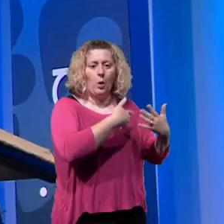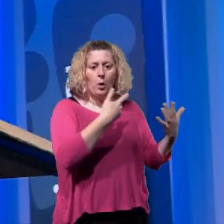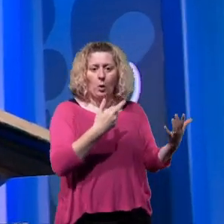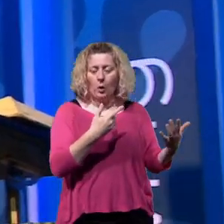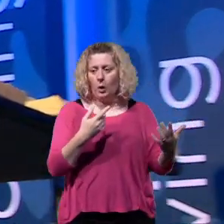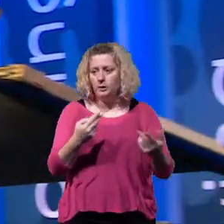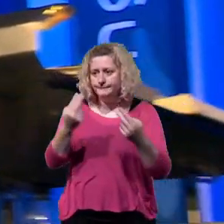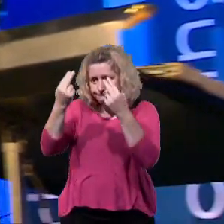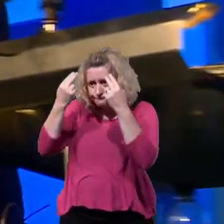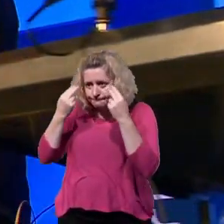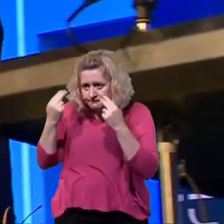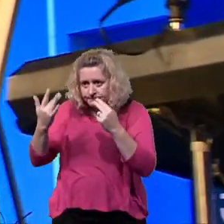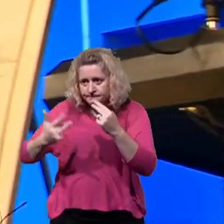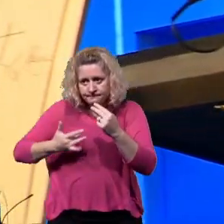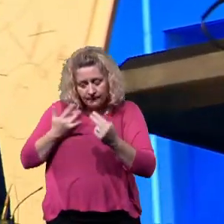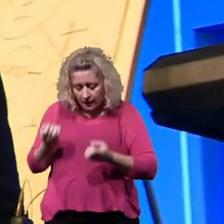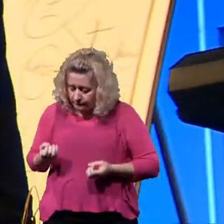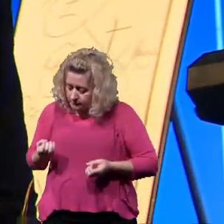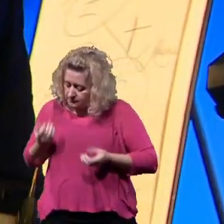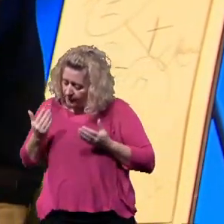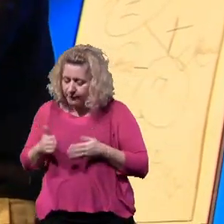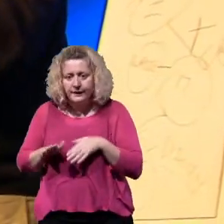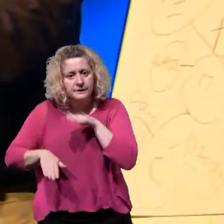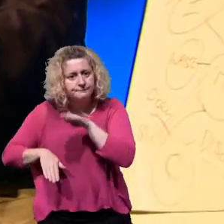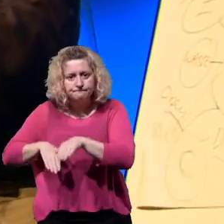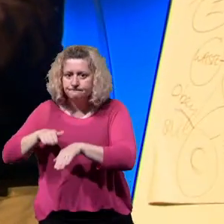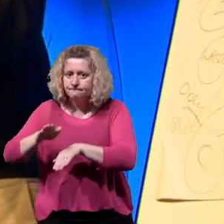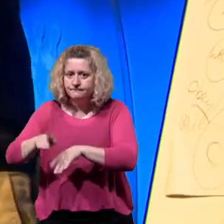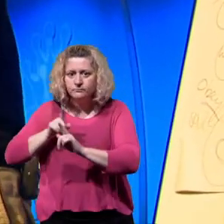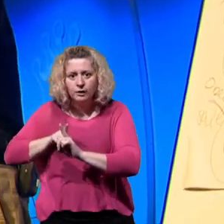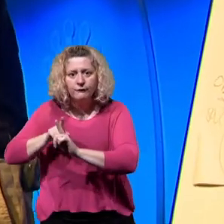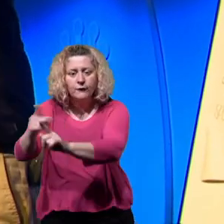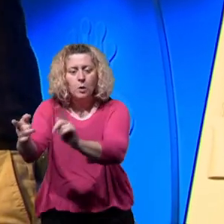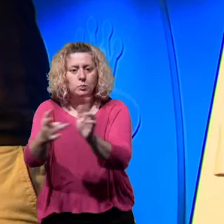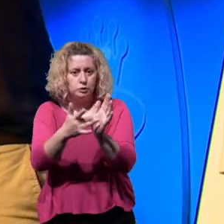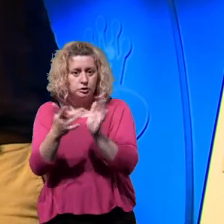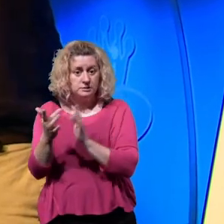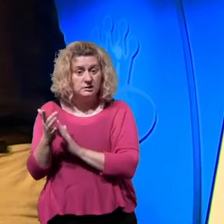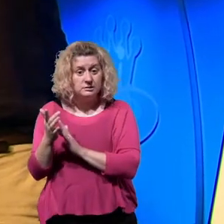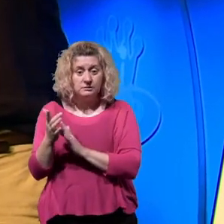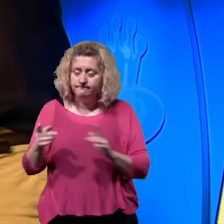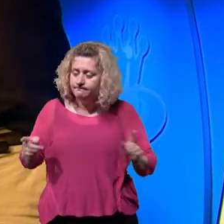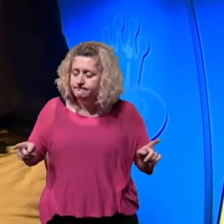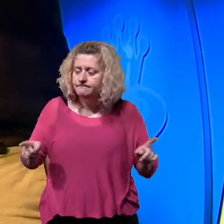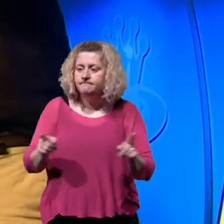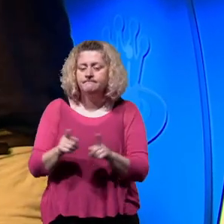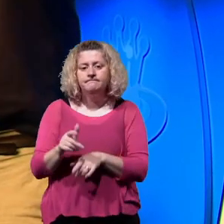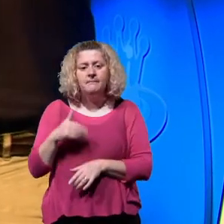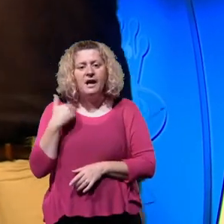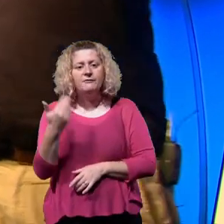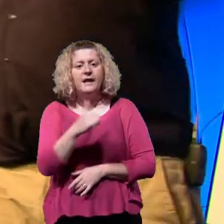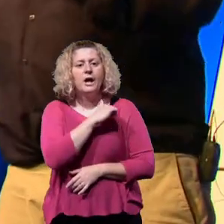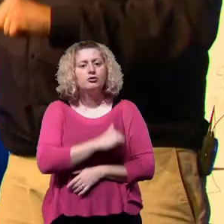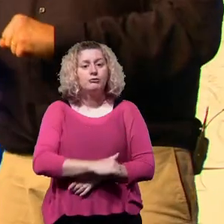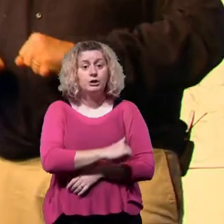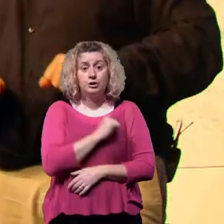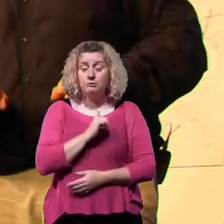footsteps. And every day, the Christian has to choose, particularly the